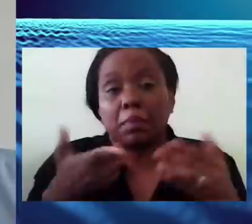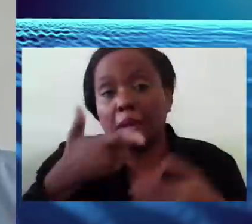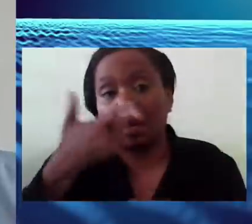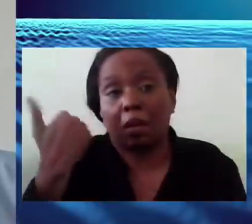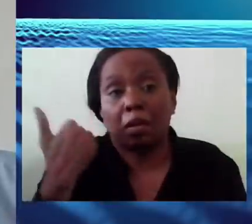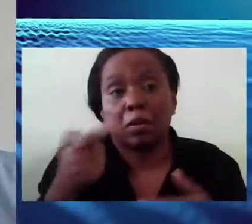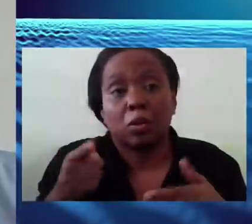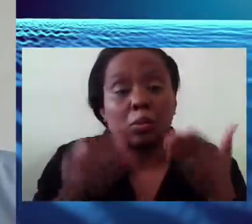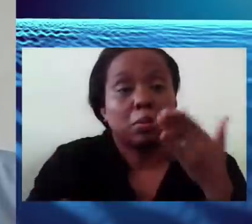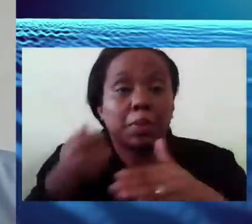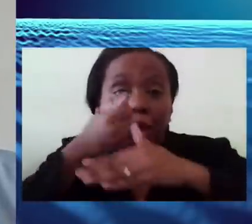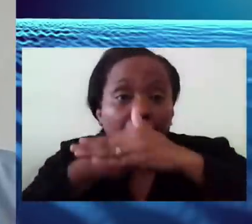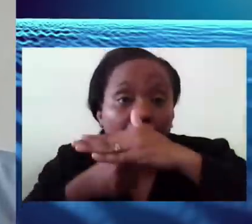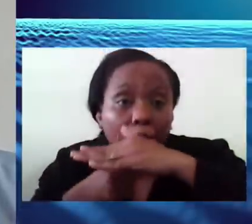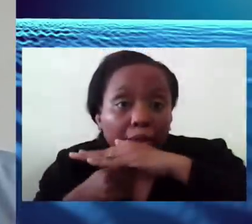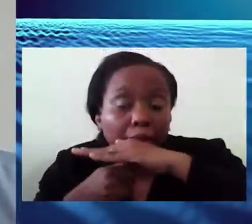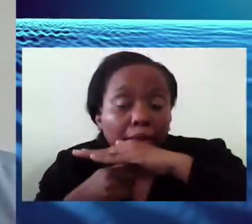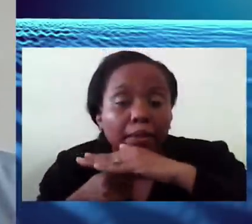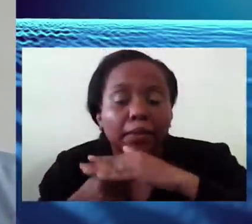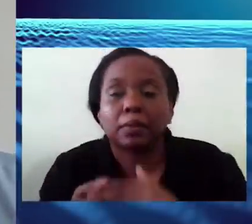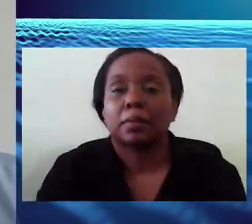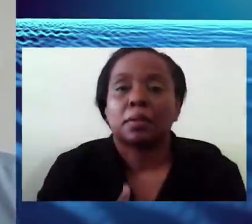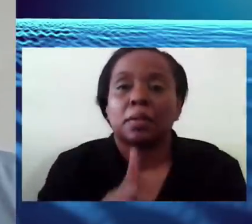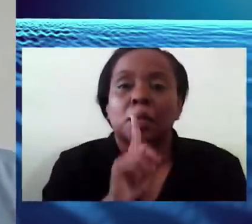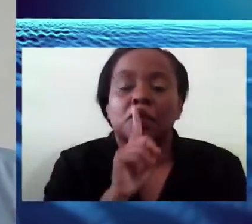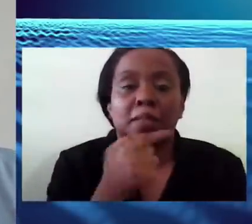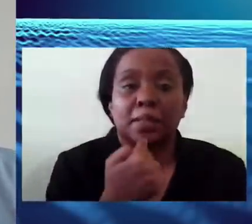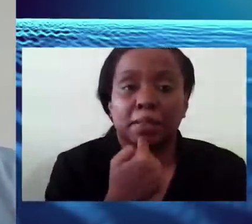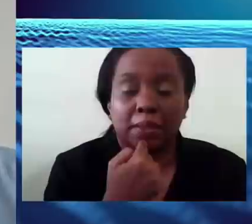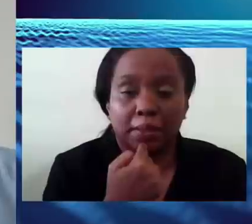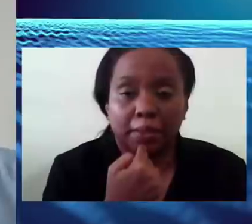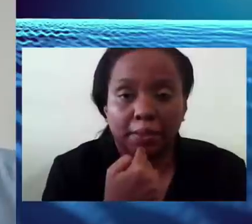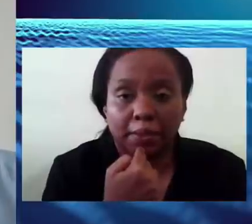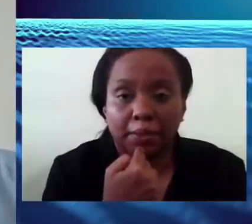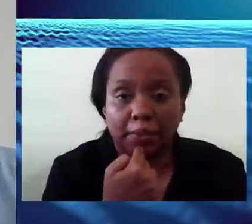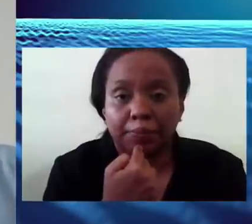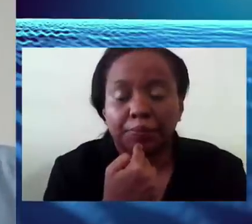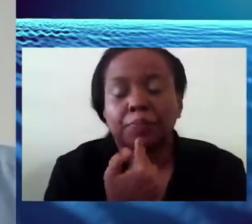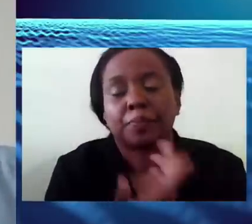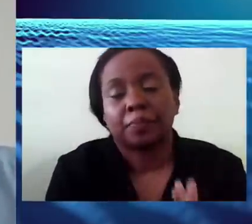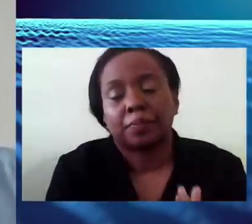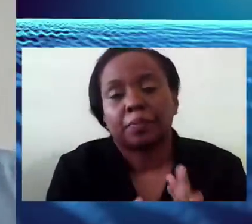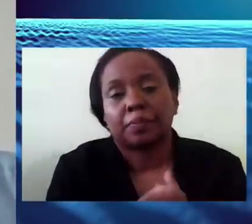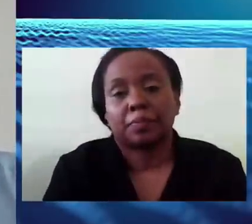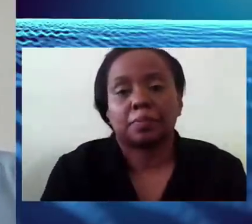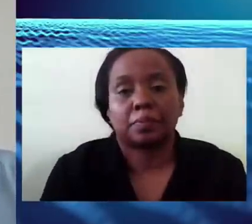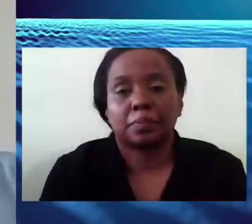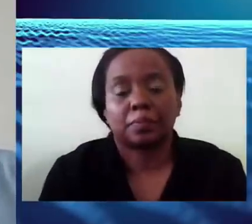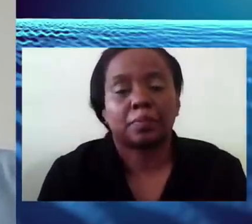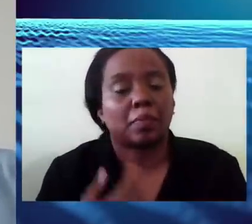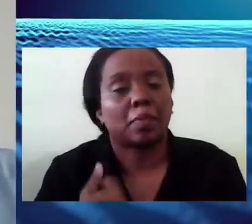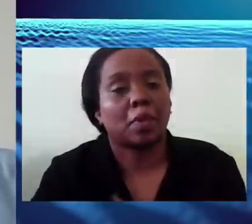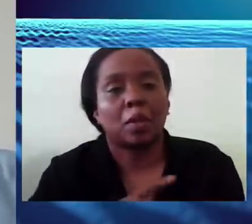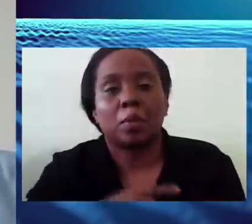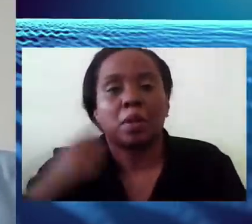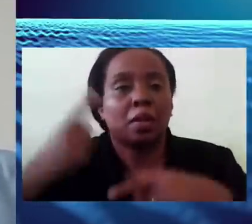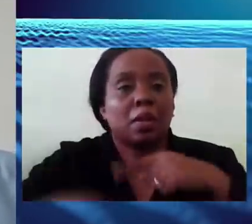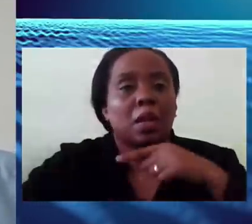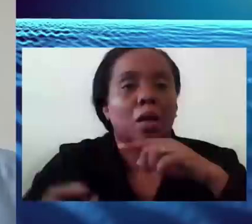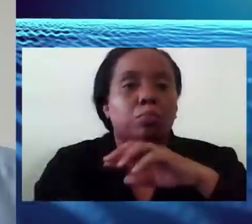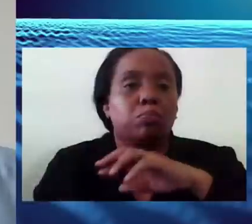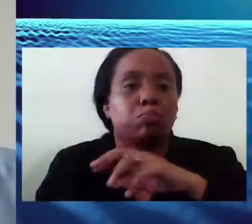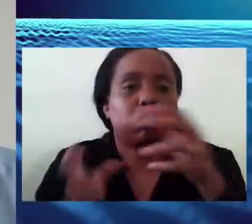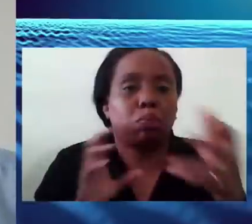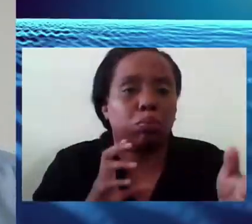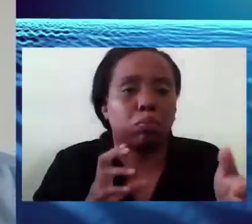a serious thing. And it's a serious thing because we cannot afford to slip up. We cannot afford